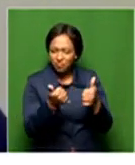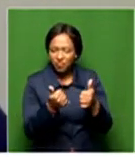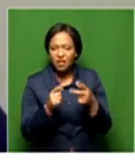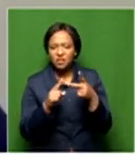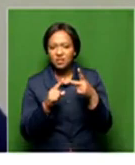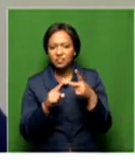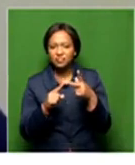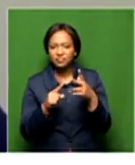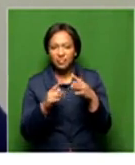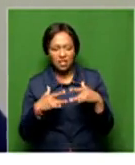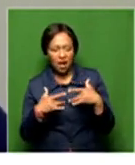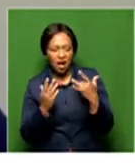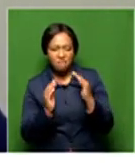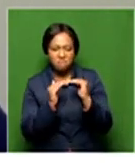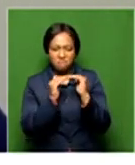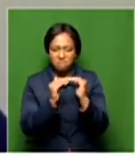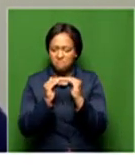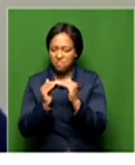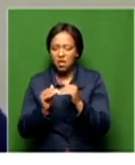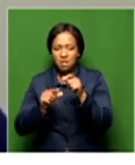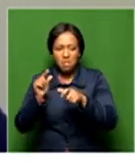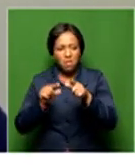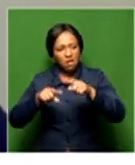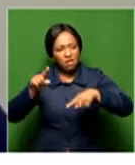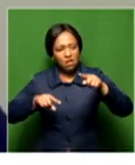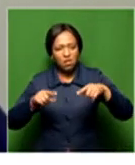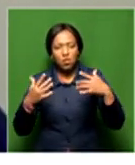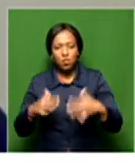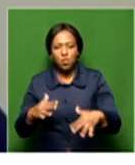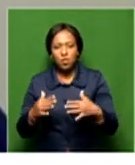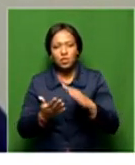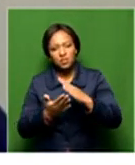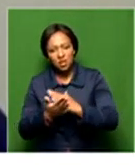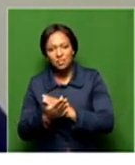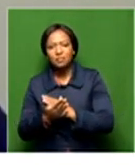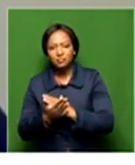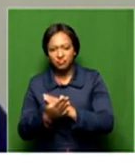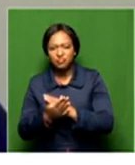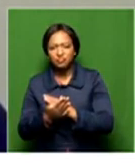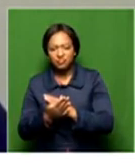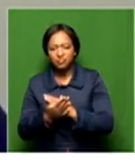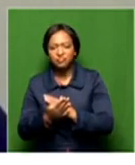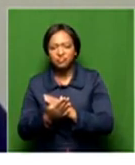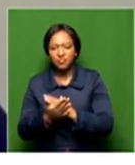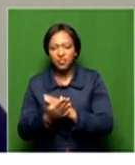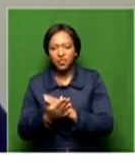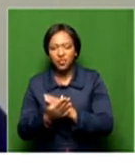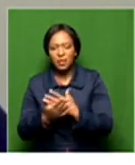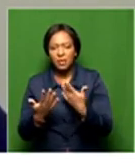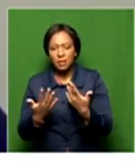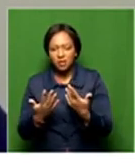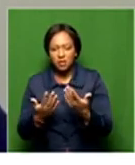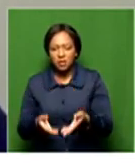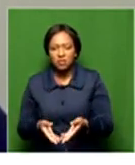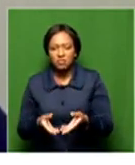at the living standard measures of the different people, you realize that there are those that are able to